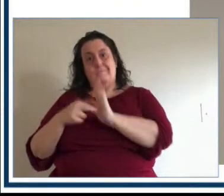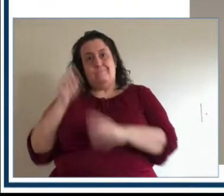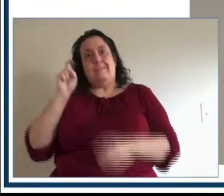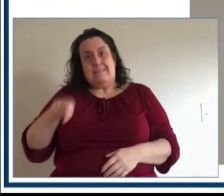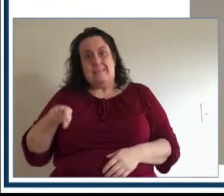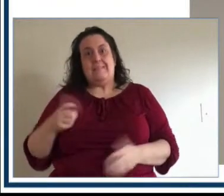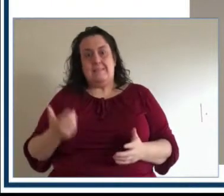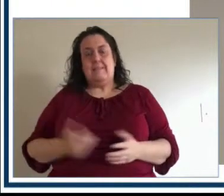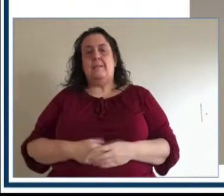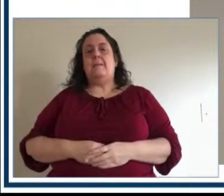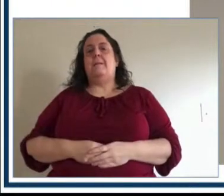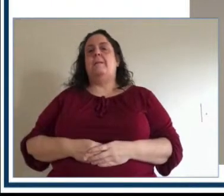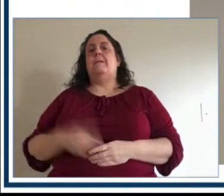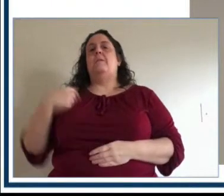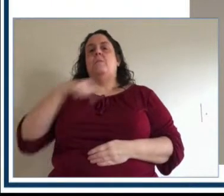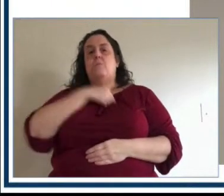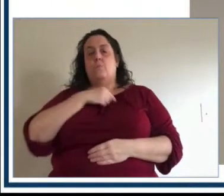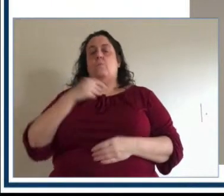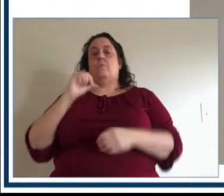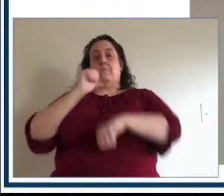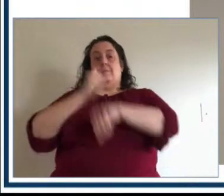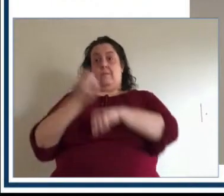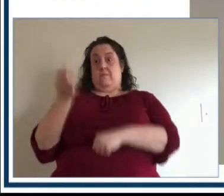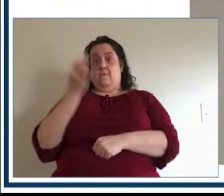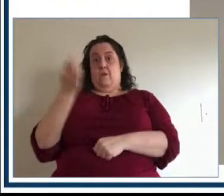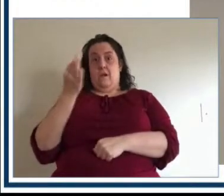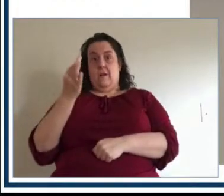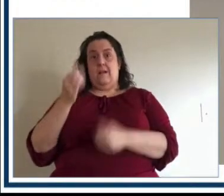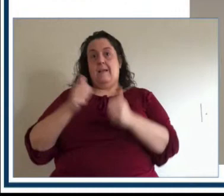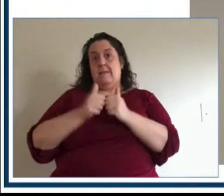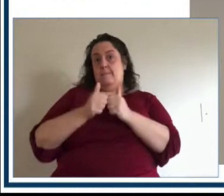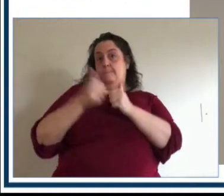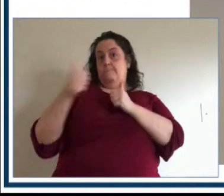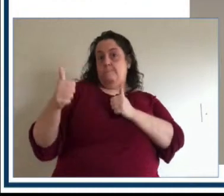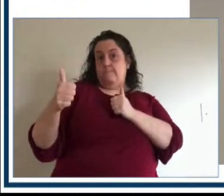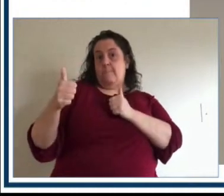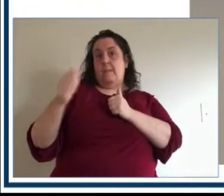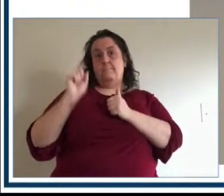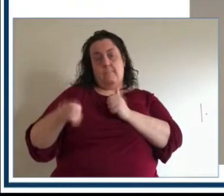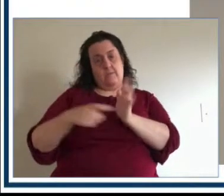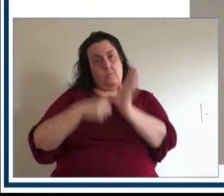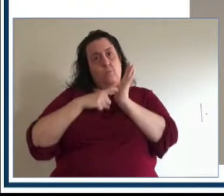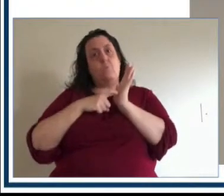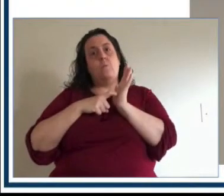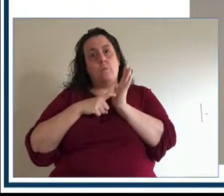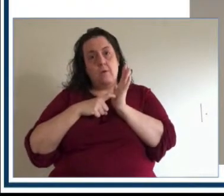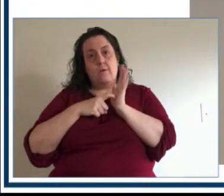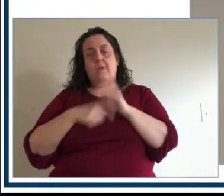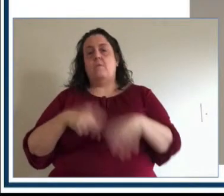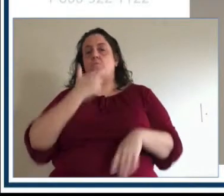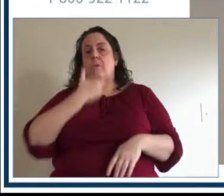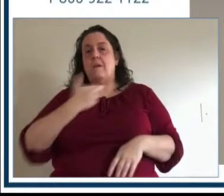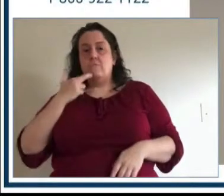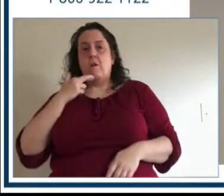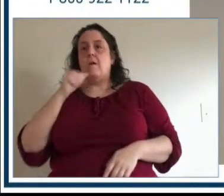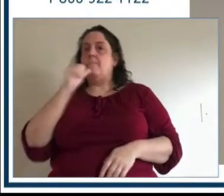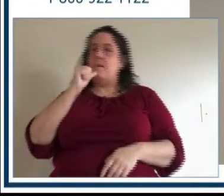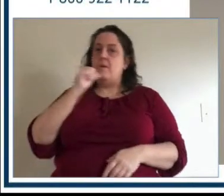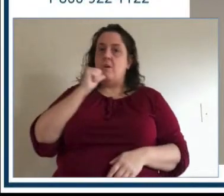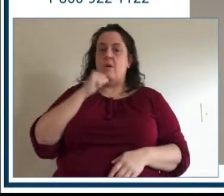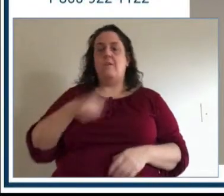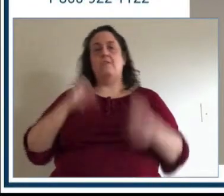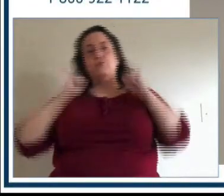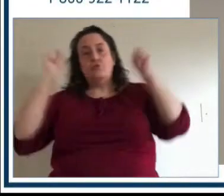distance requirement. This means places like restaurants and bars, fitness and recreation facilities, stores and